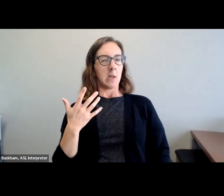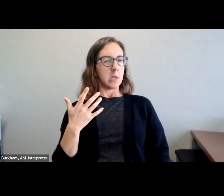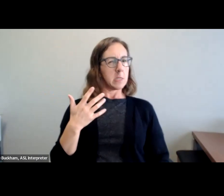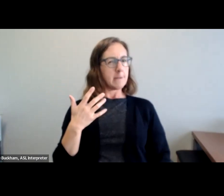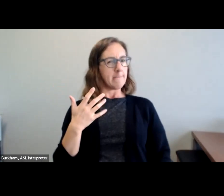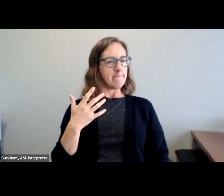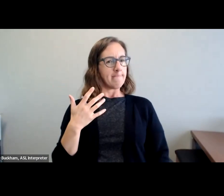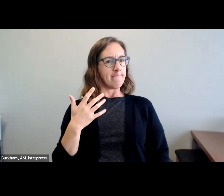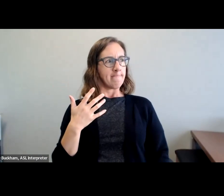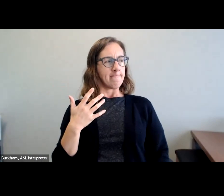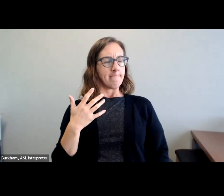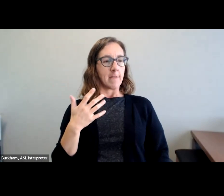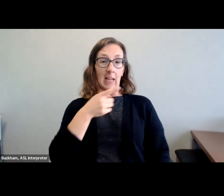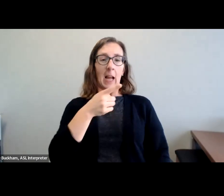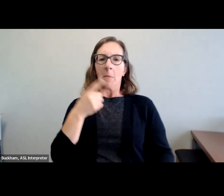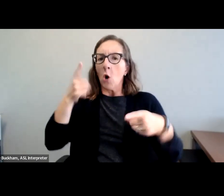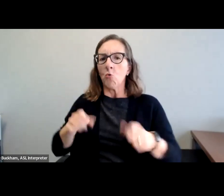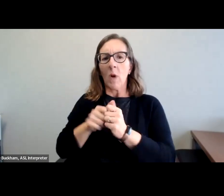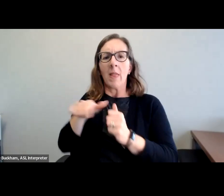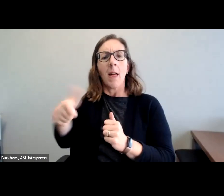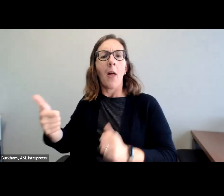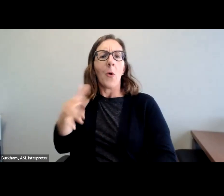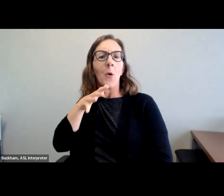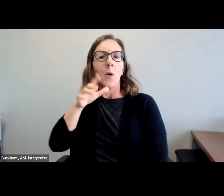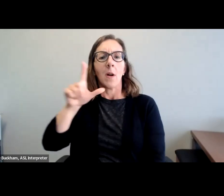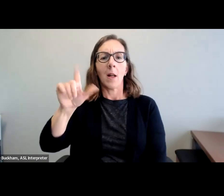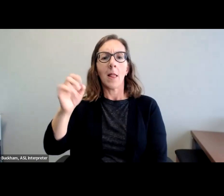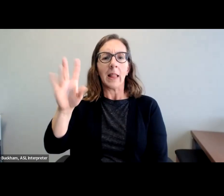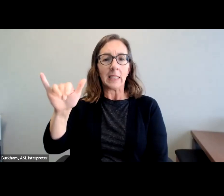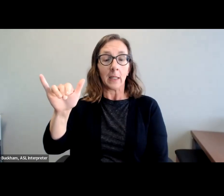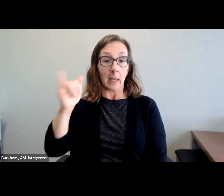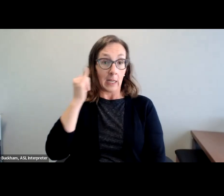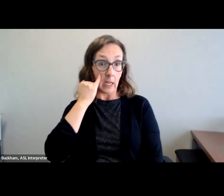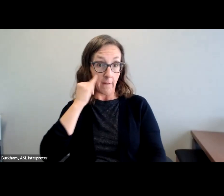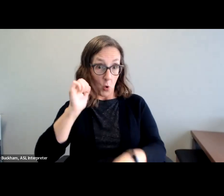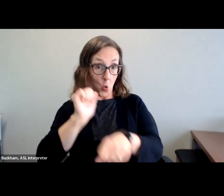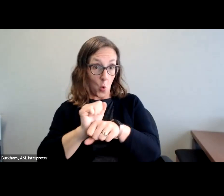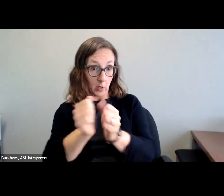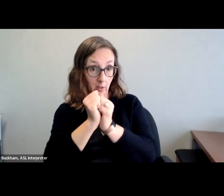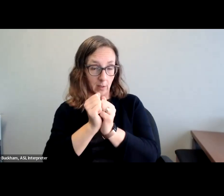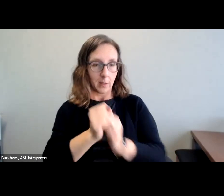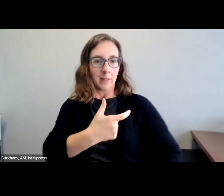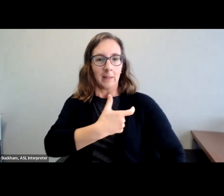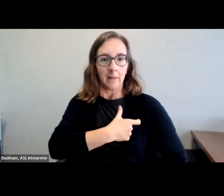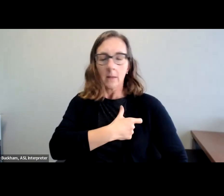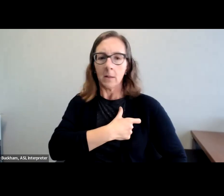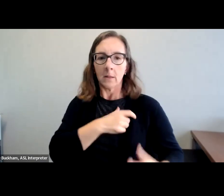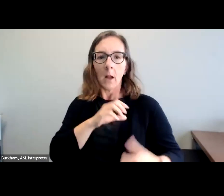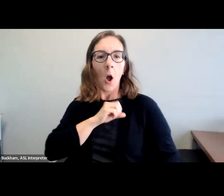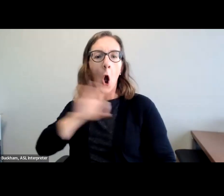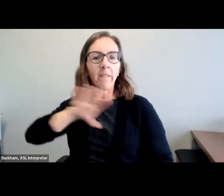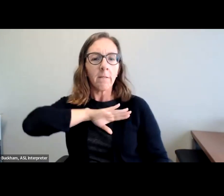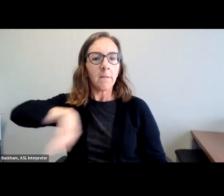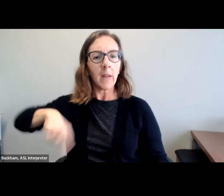Lindsay. If you're going to work with somebody with a disability, take off your badge. We're nervous enough, as any